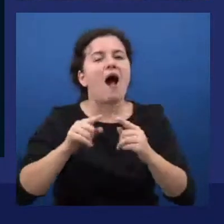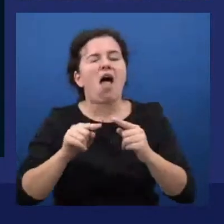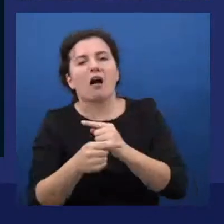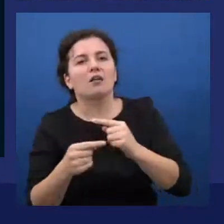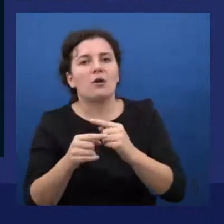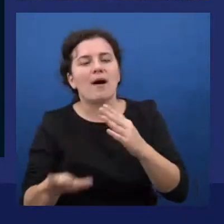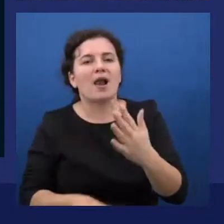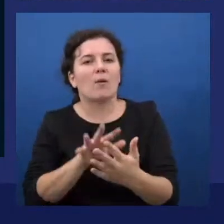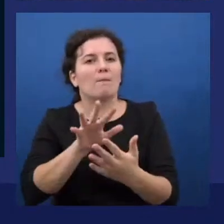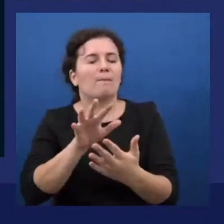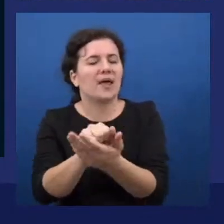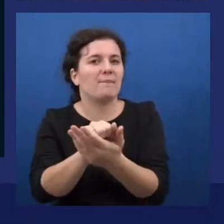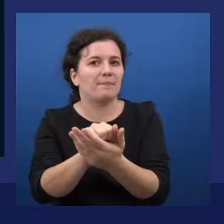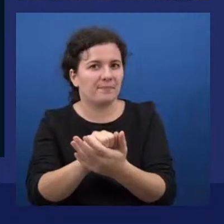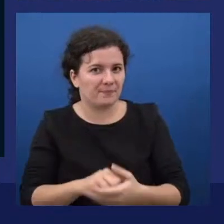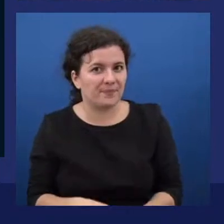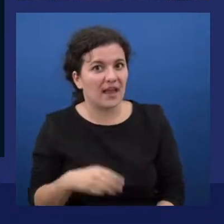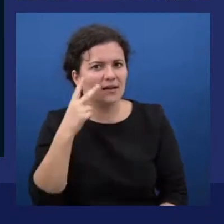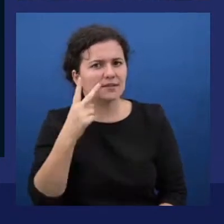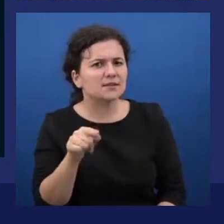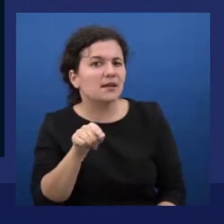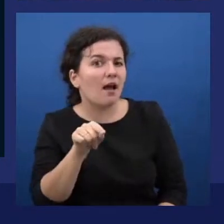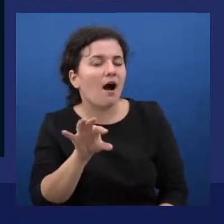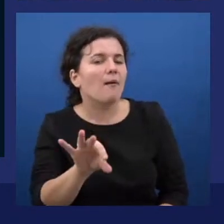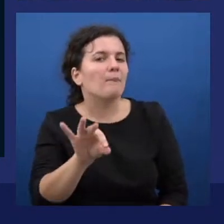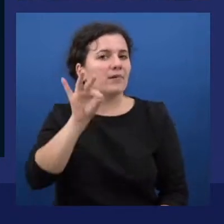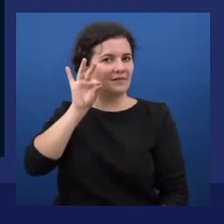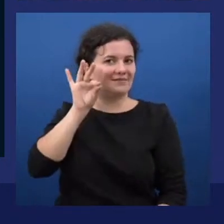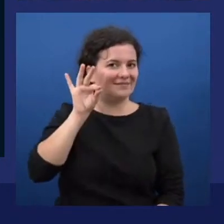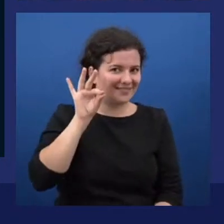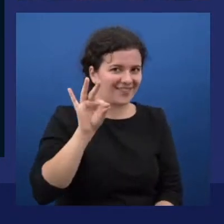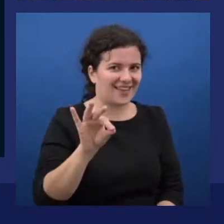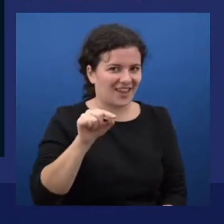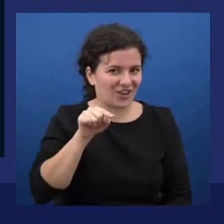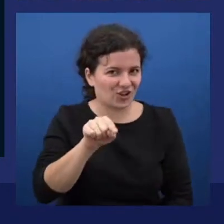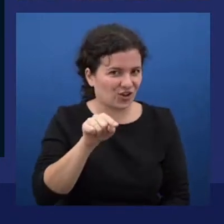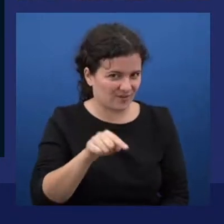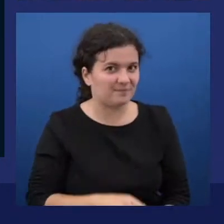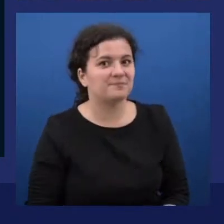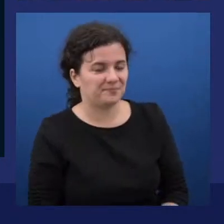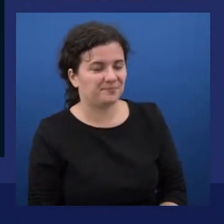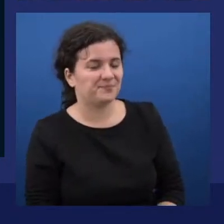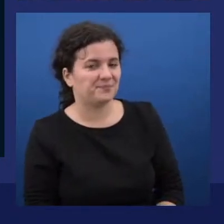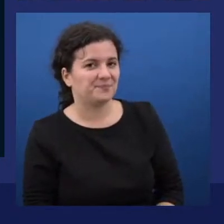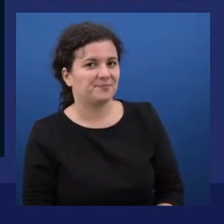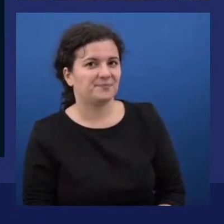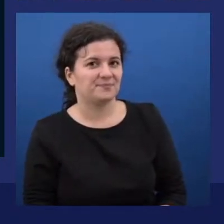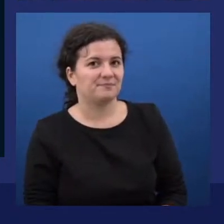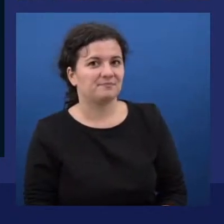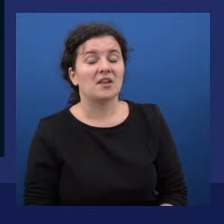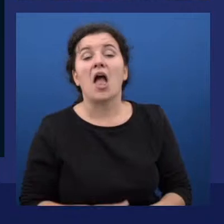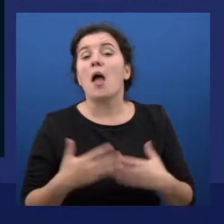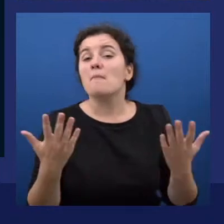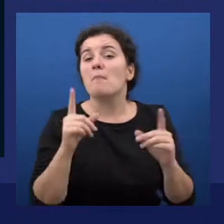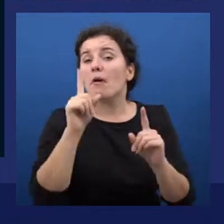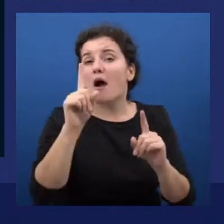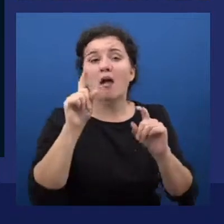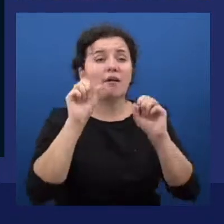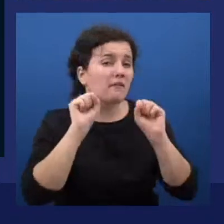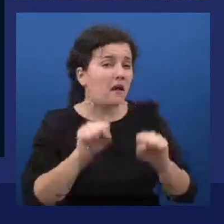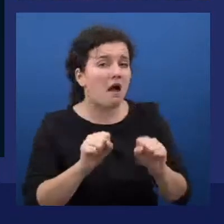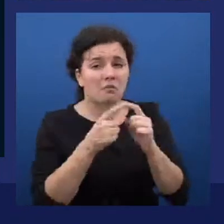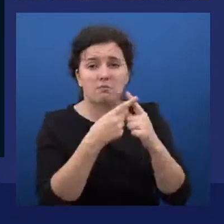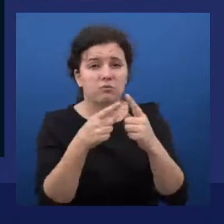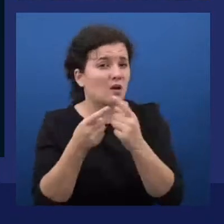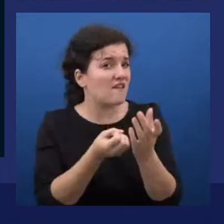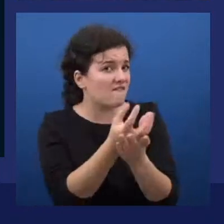that ID of that anomaly. We can return other information, but what I have in